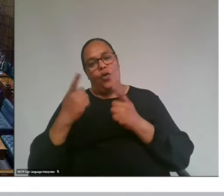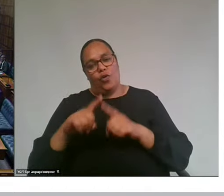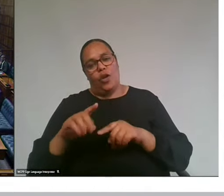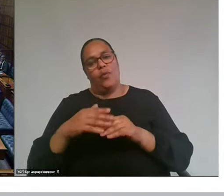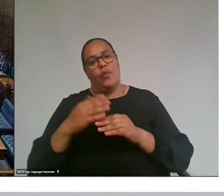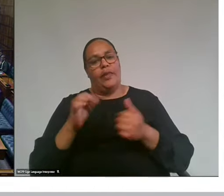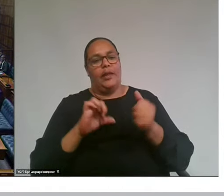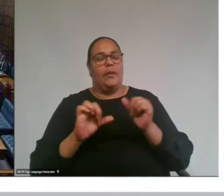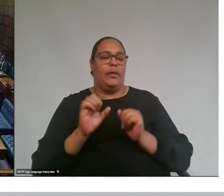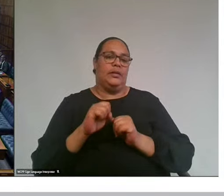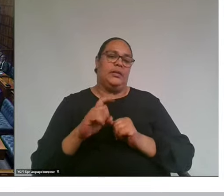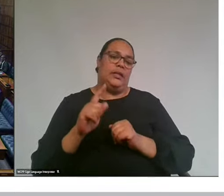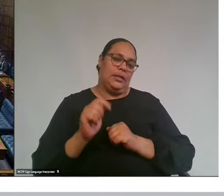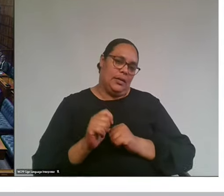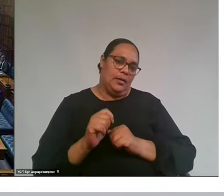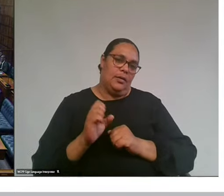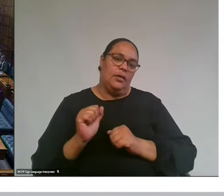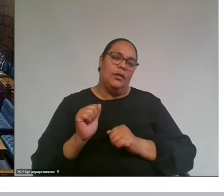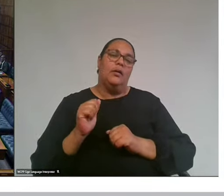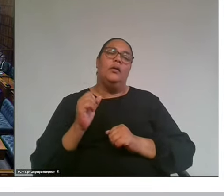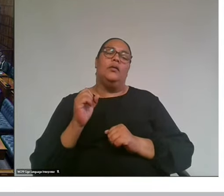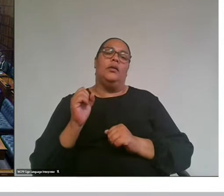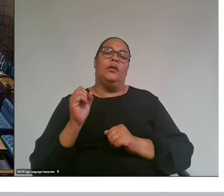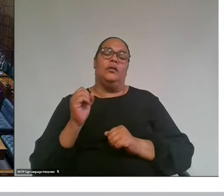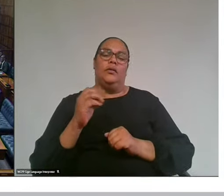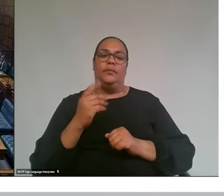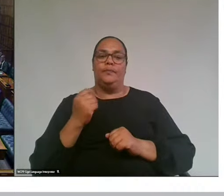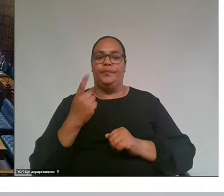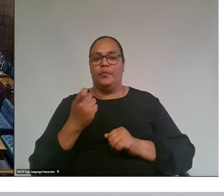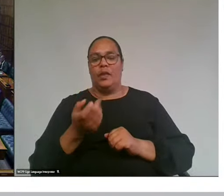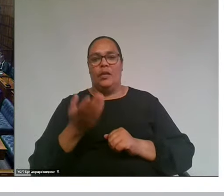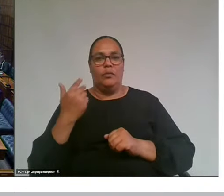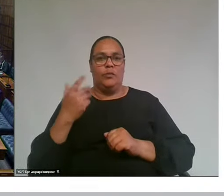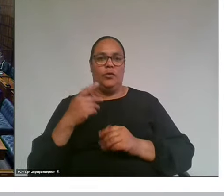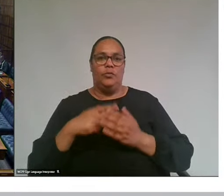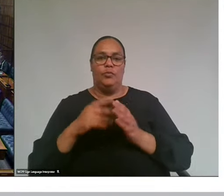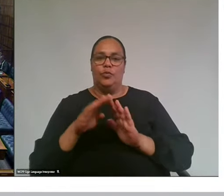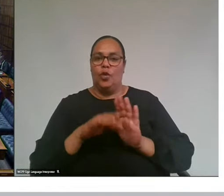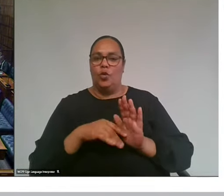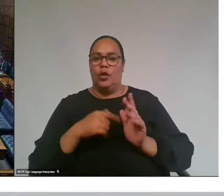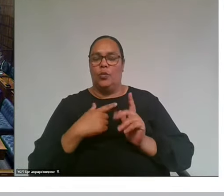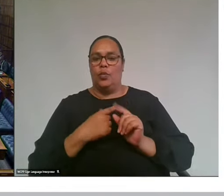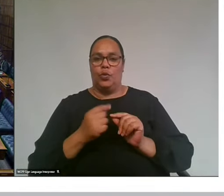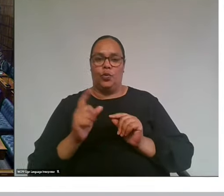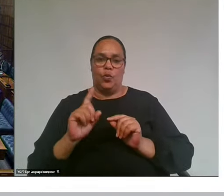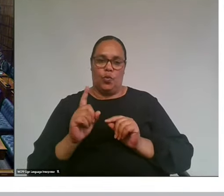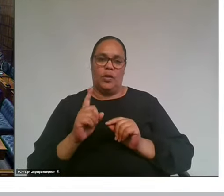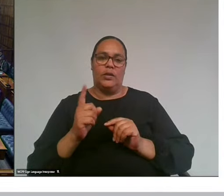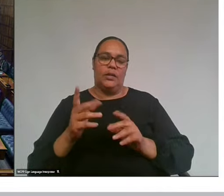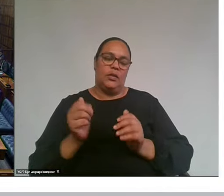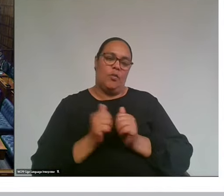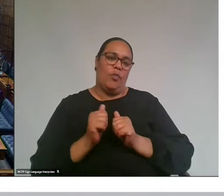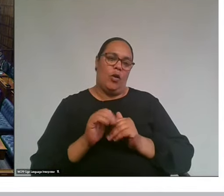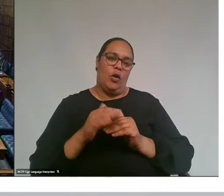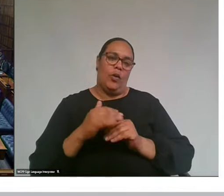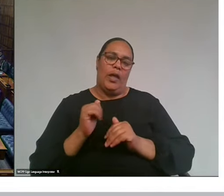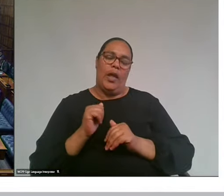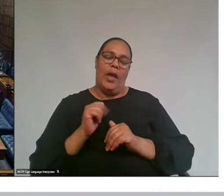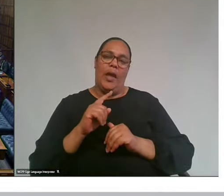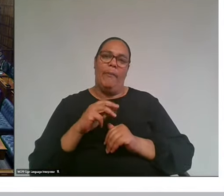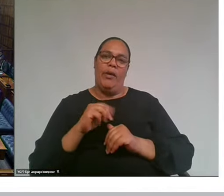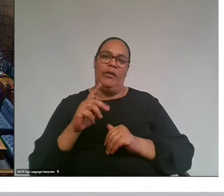CA so the one of a few of the past programs that we've just now been running is in partnership with Amazon web